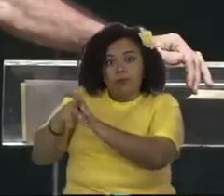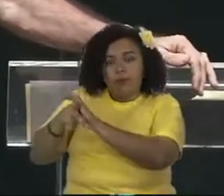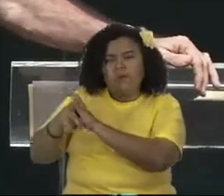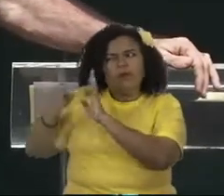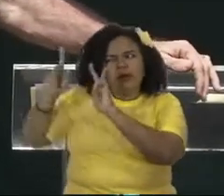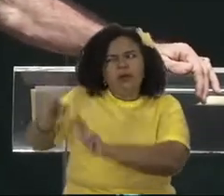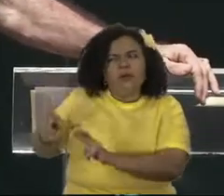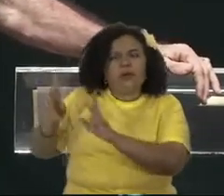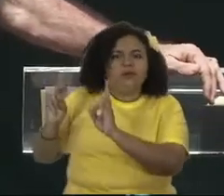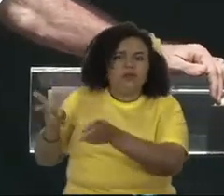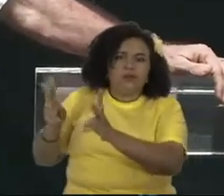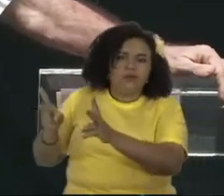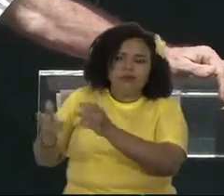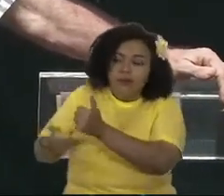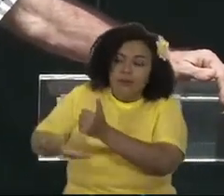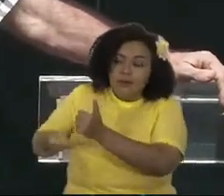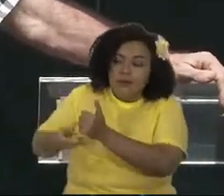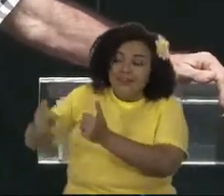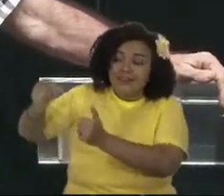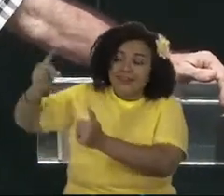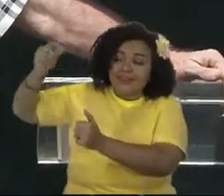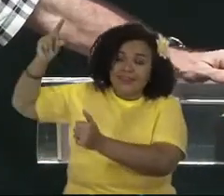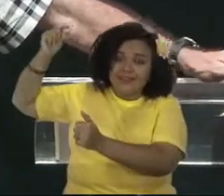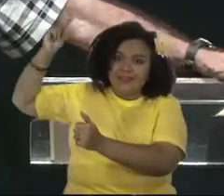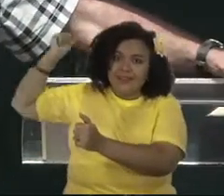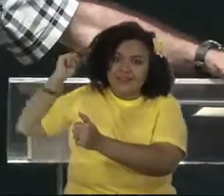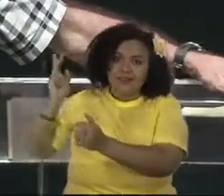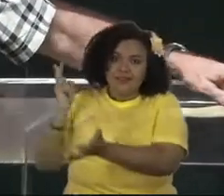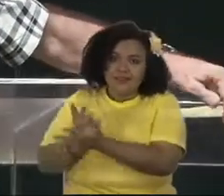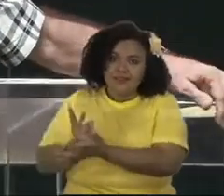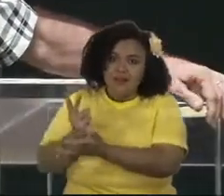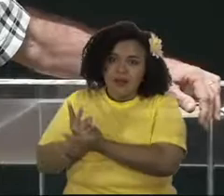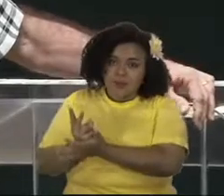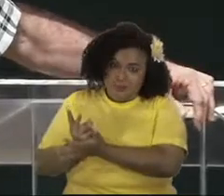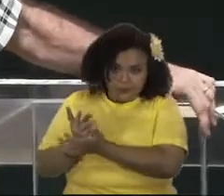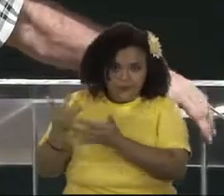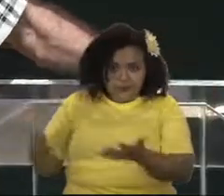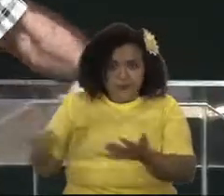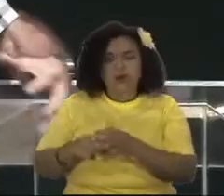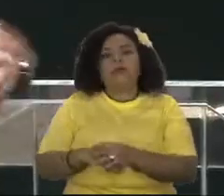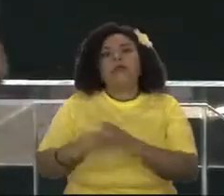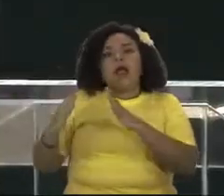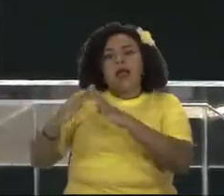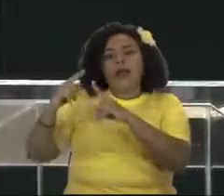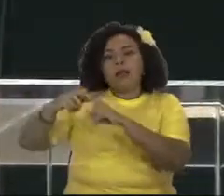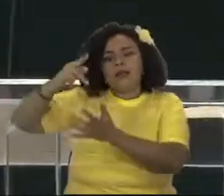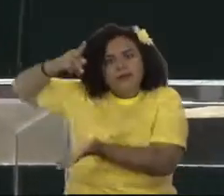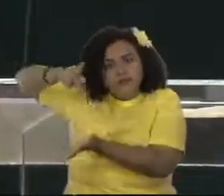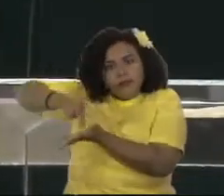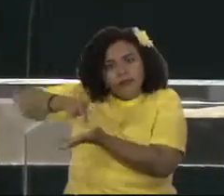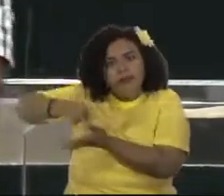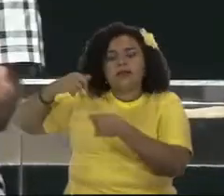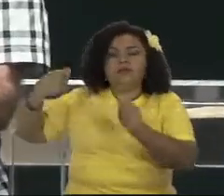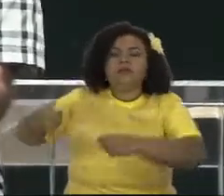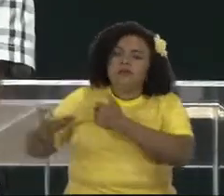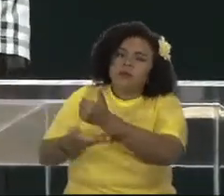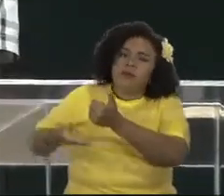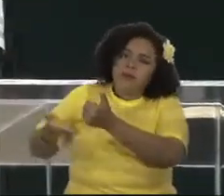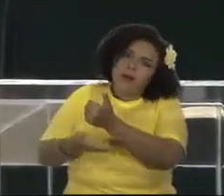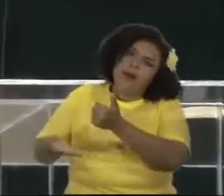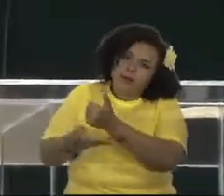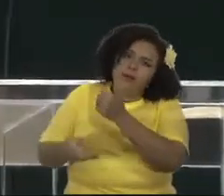is the law of Christ. To be a truth Christ, it must